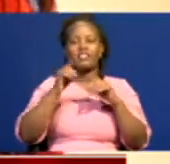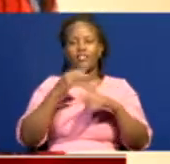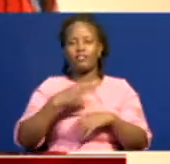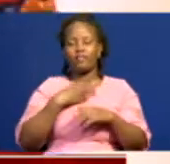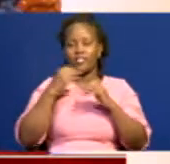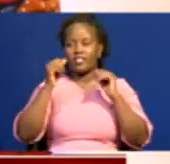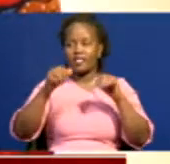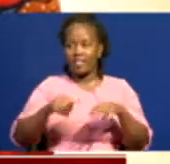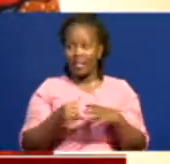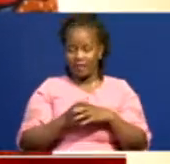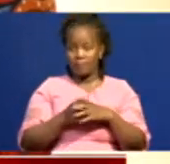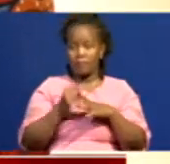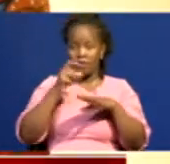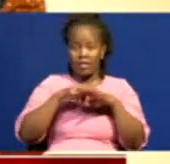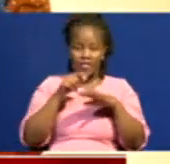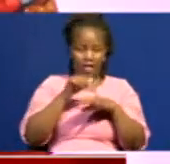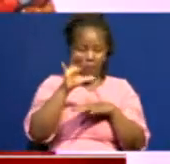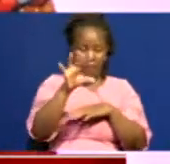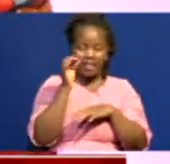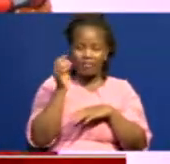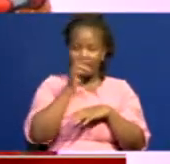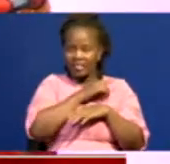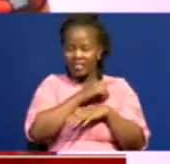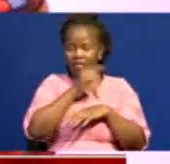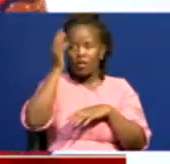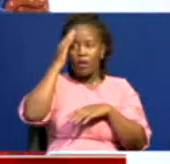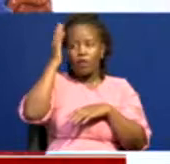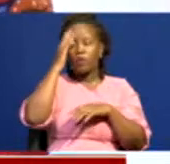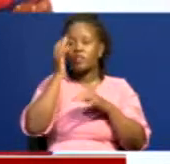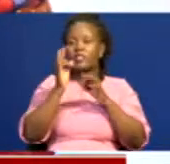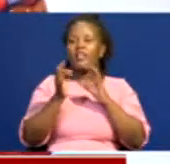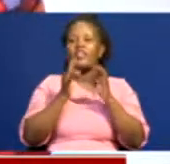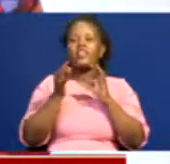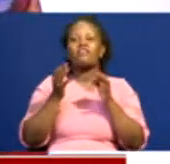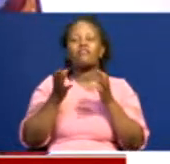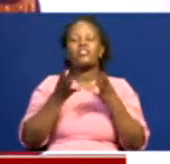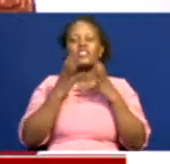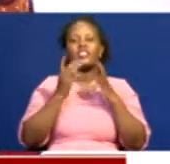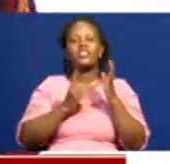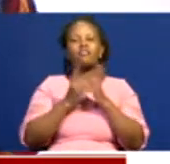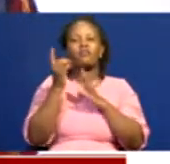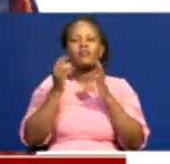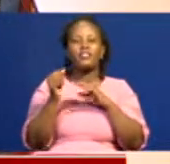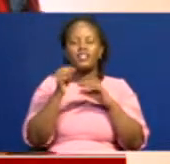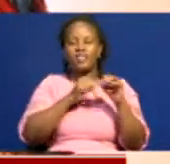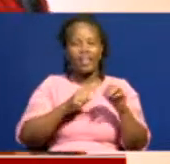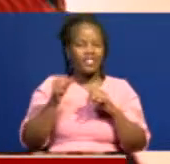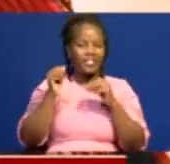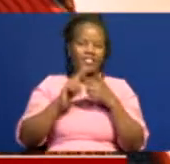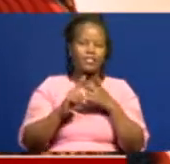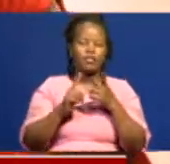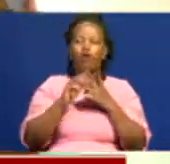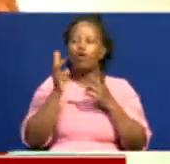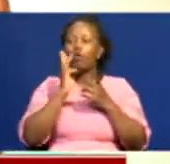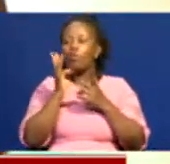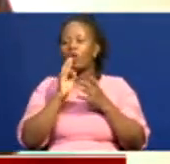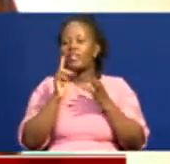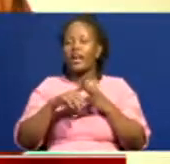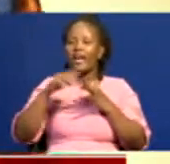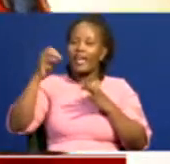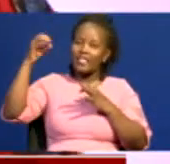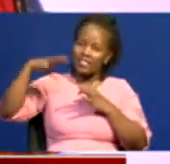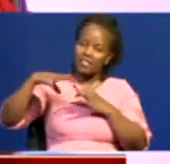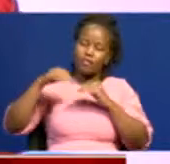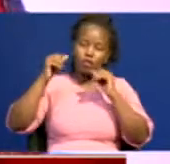develop them. If they require infrastructure, if they require electricity, if they require water, so that they can be